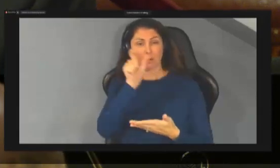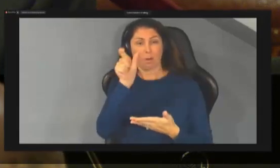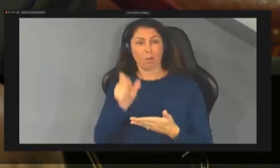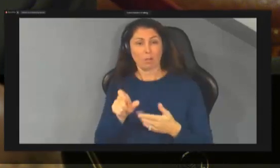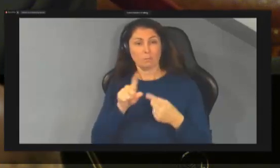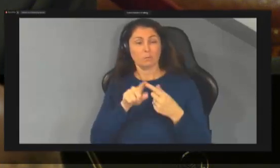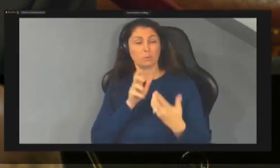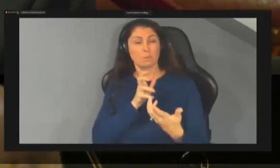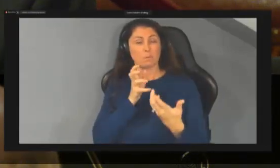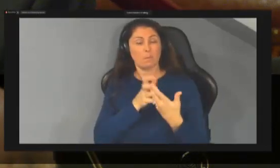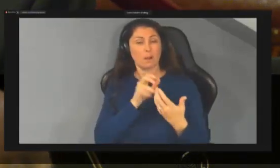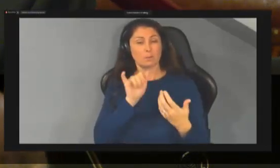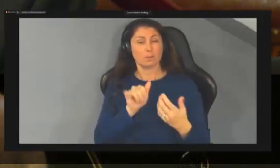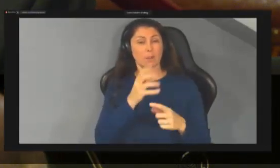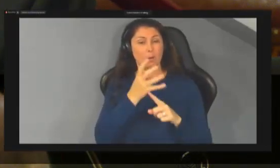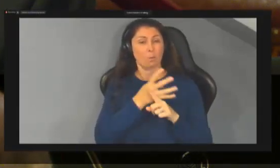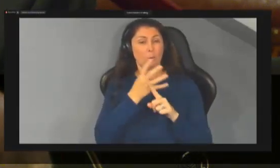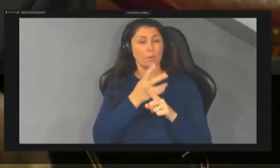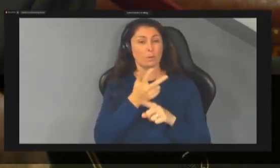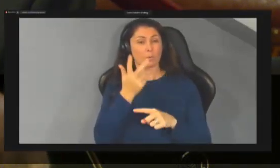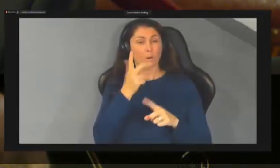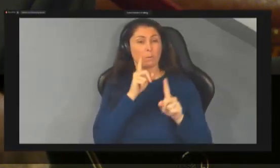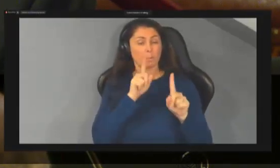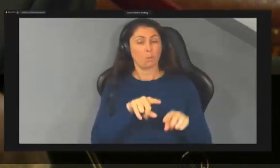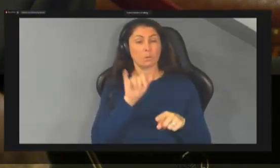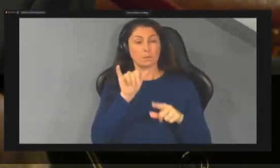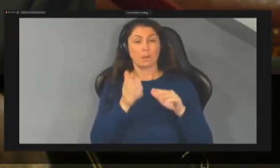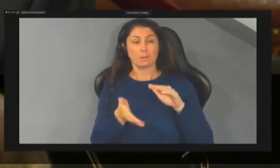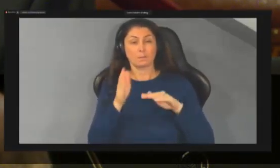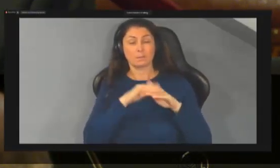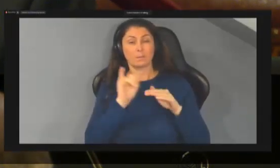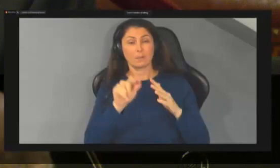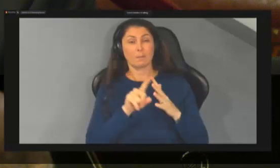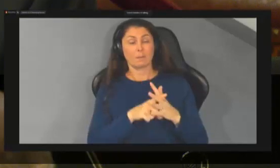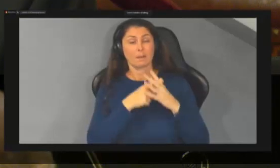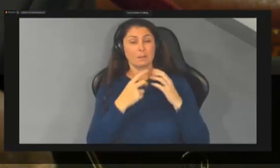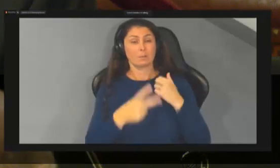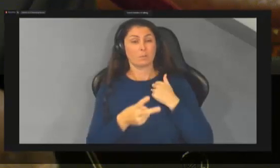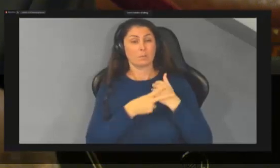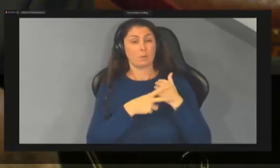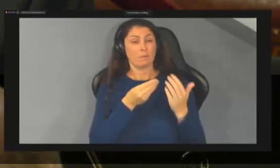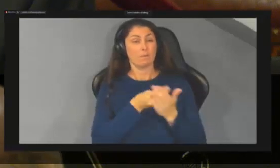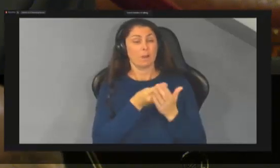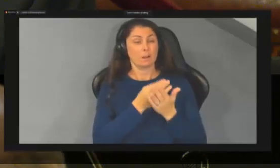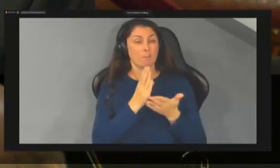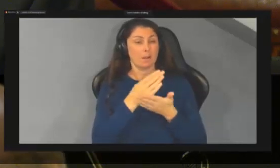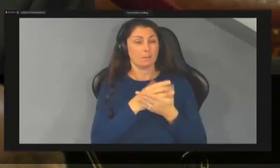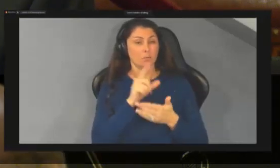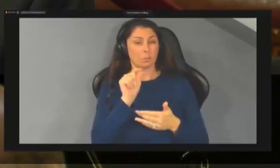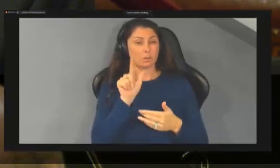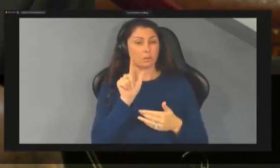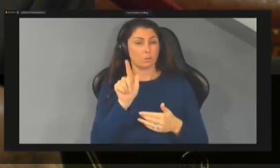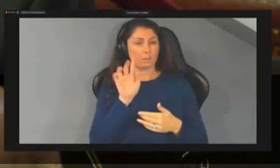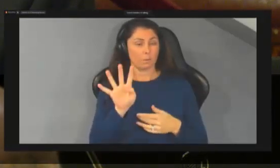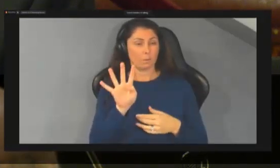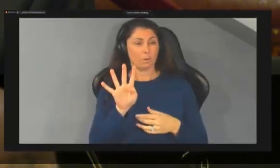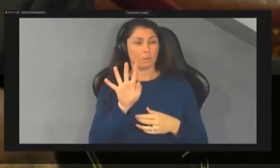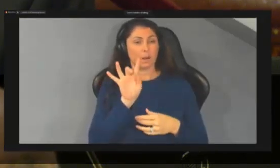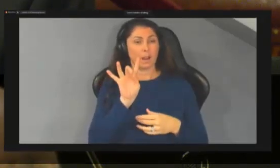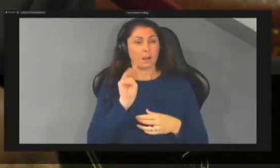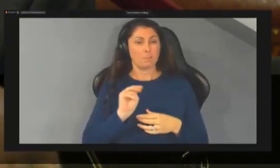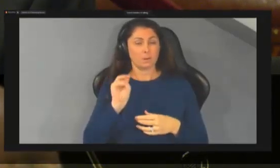the quarter three reports, which increases the beginning reserve fund balance in 2024 by